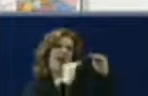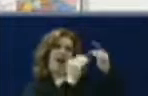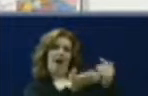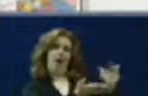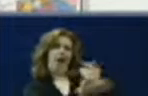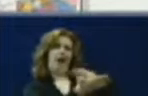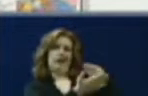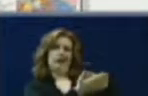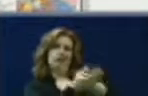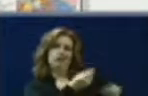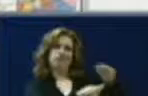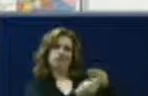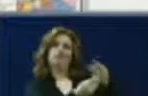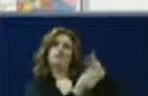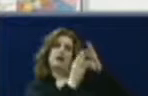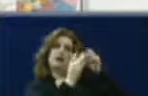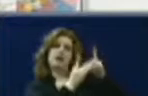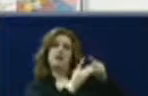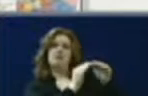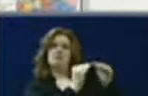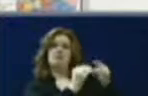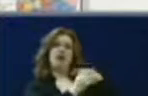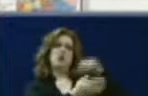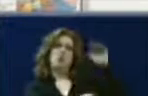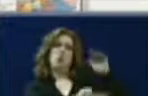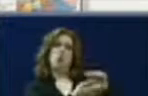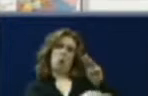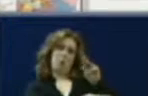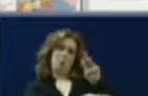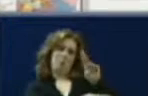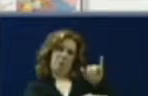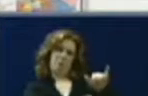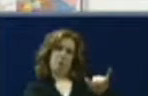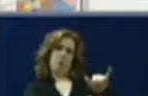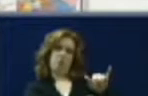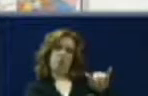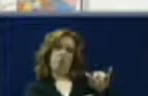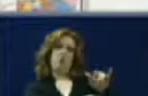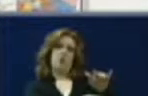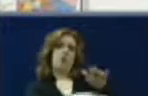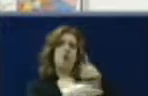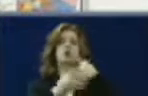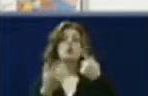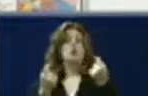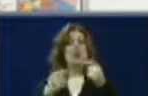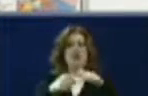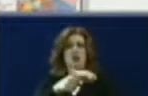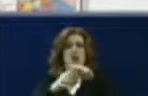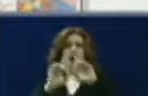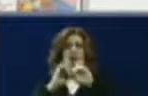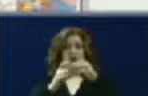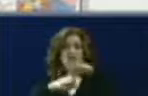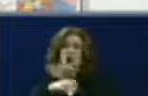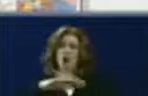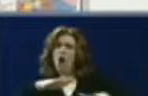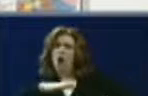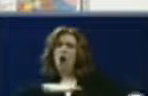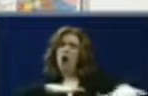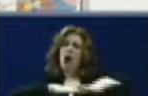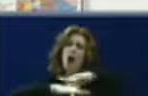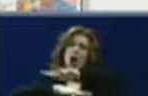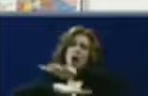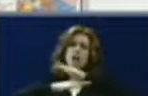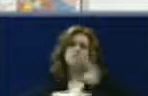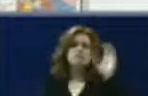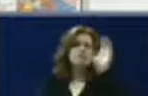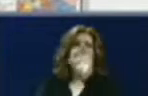higher educational attainment, and lower minority. We looked across the district and across all census block